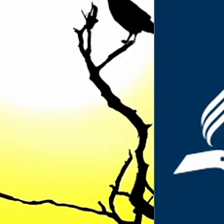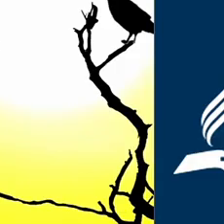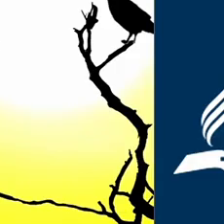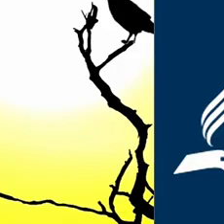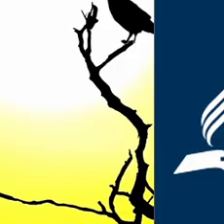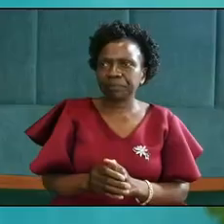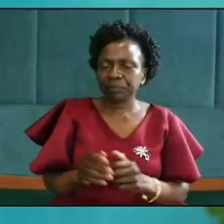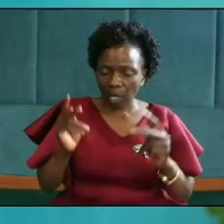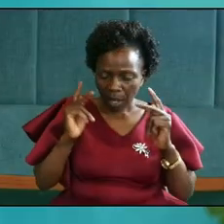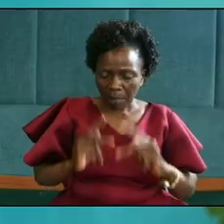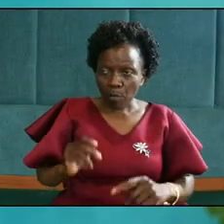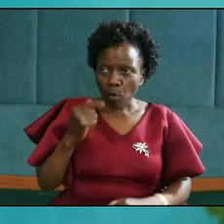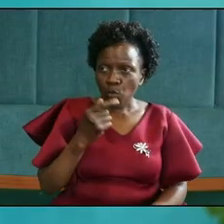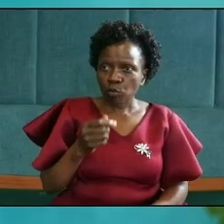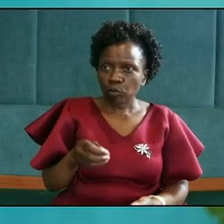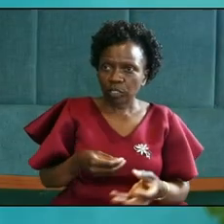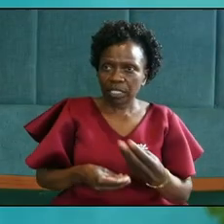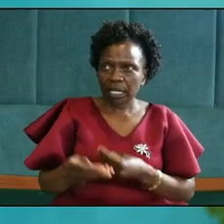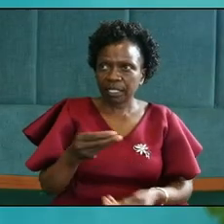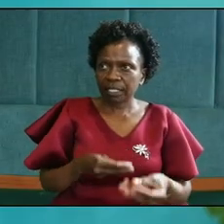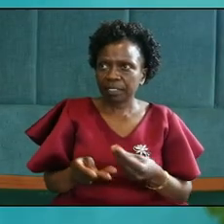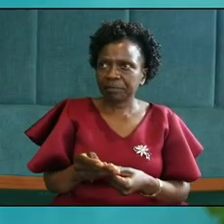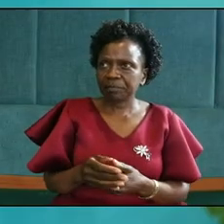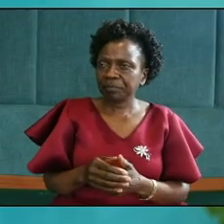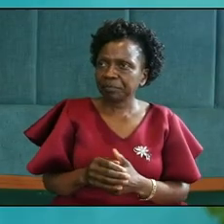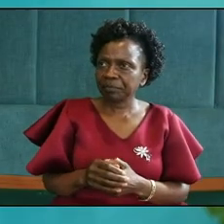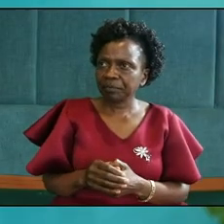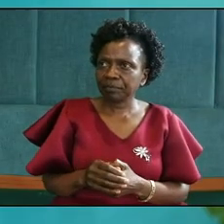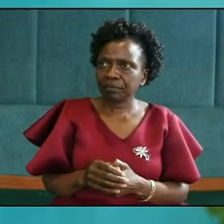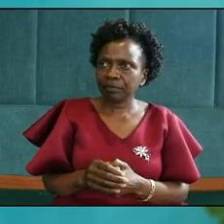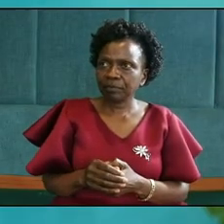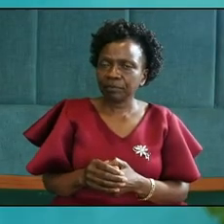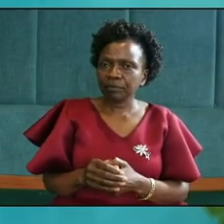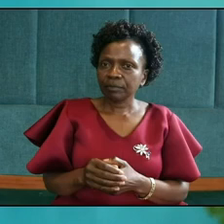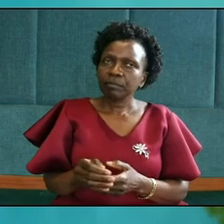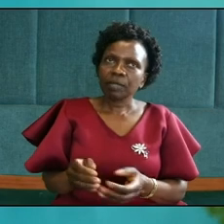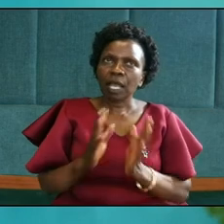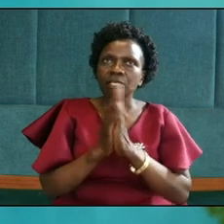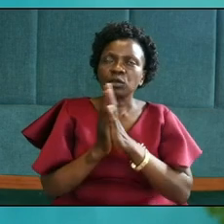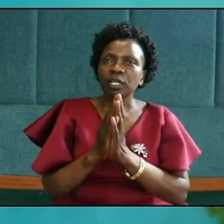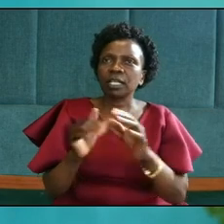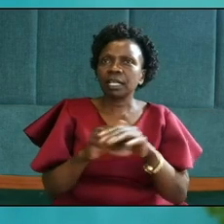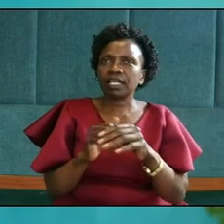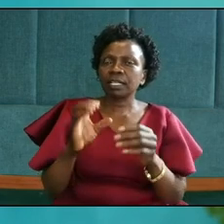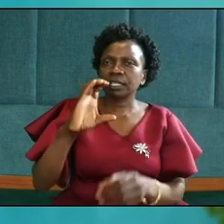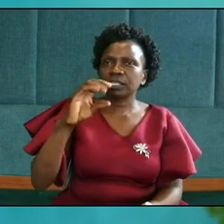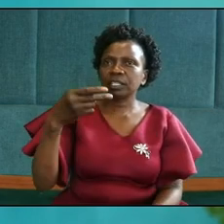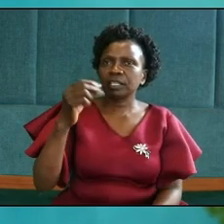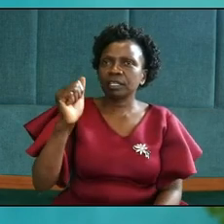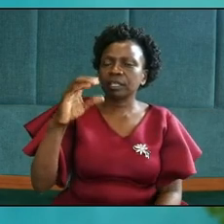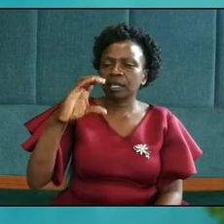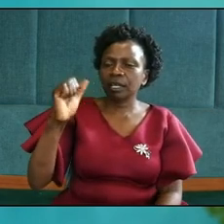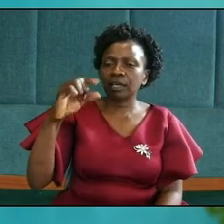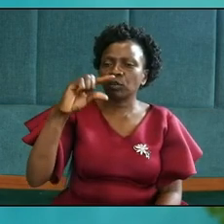A group of salesmen went for a regional sales convention in Chicago. This story was written in one of